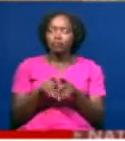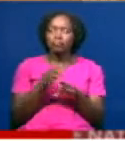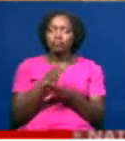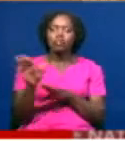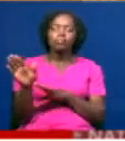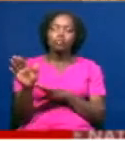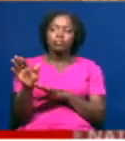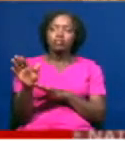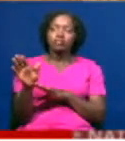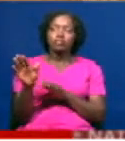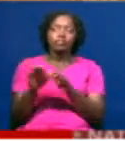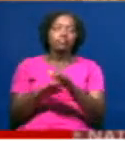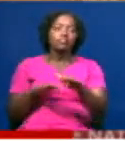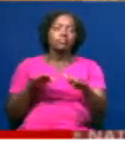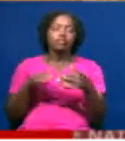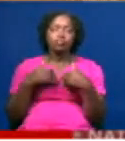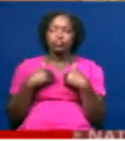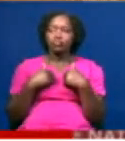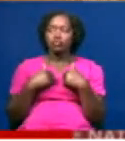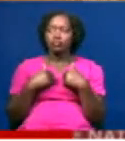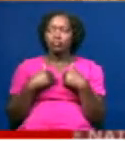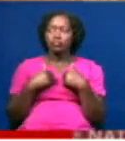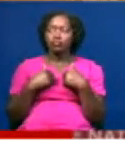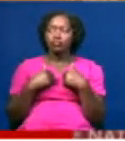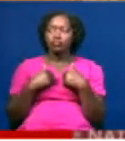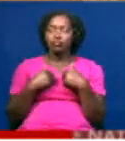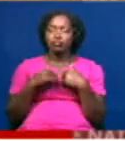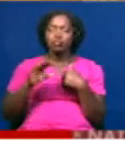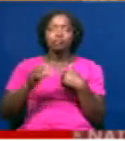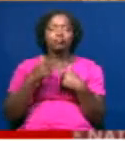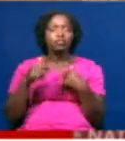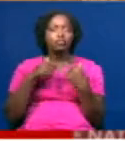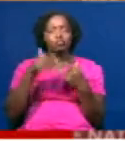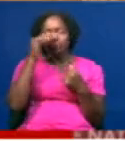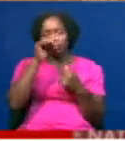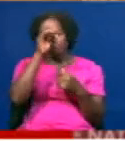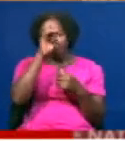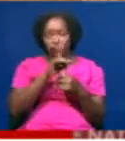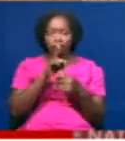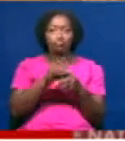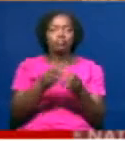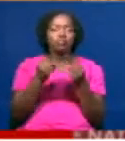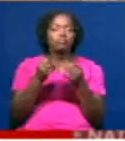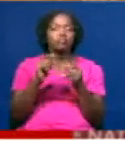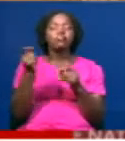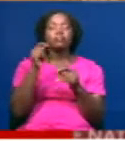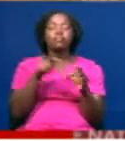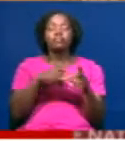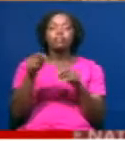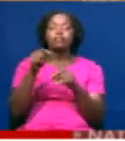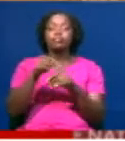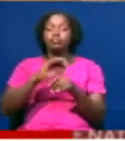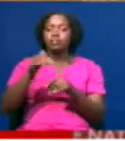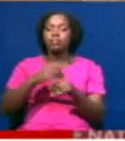with the traffic jams we are witnessing in most of our towns, because we have got a critical mass of Kenyans going into town visiting